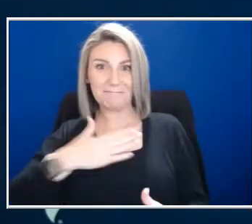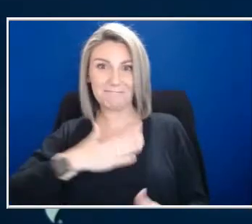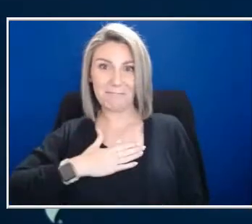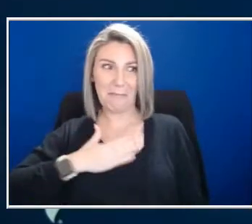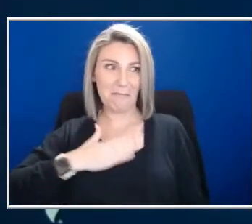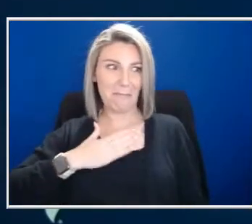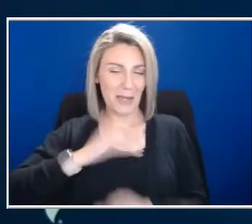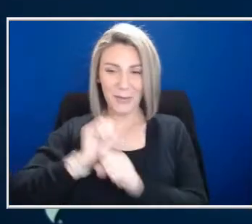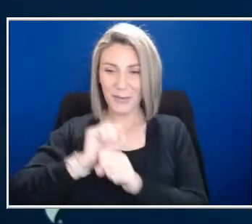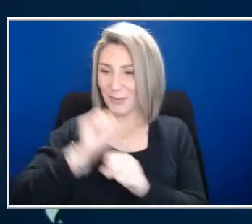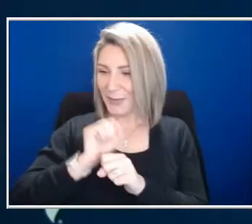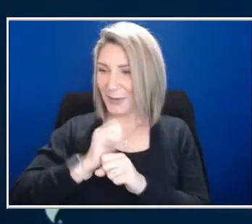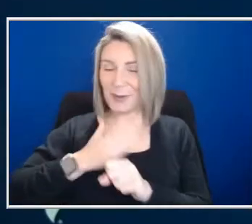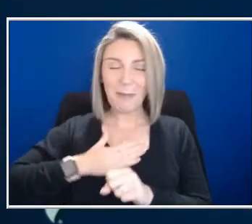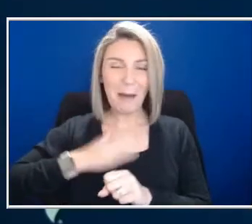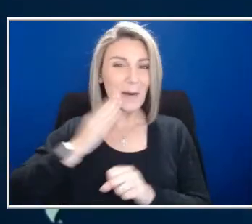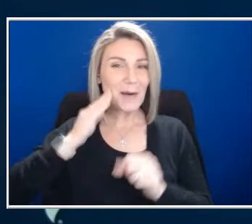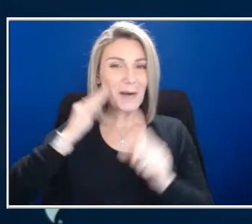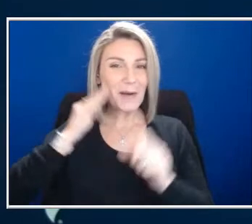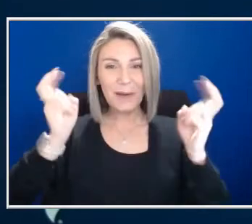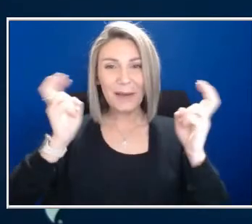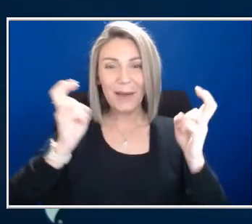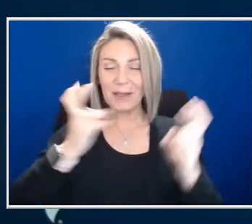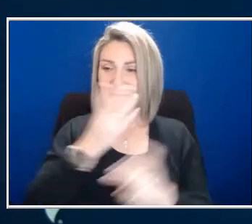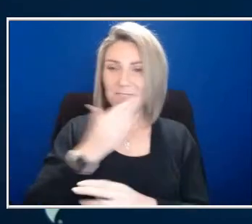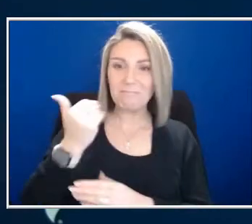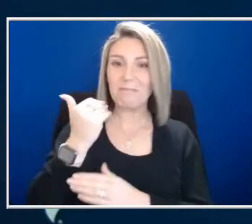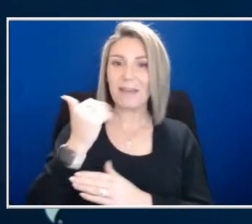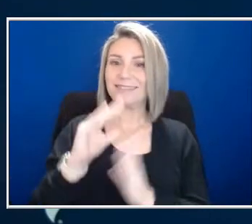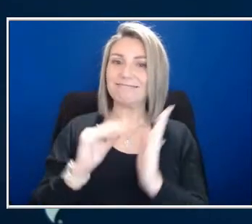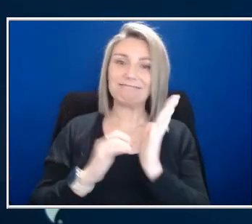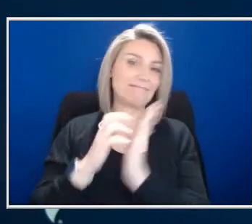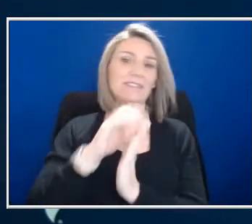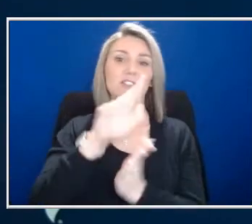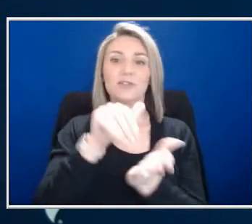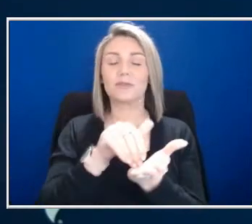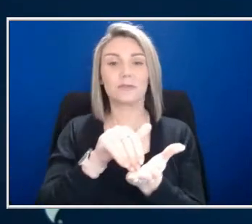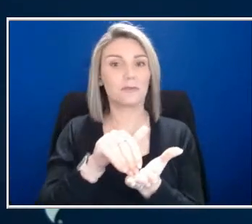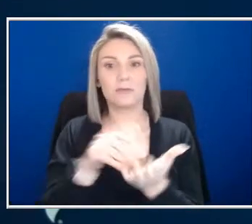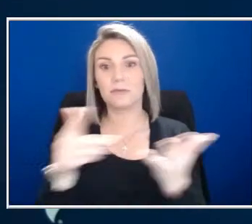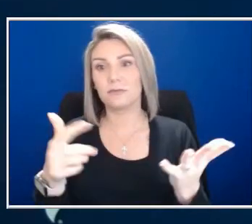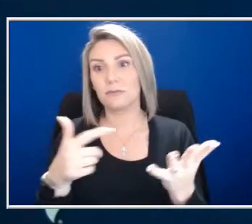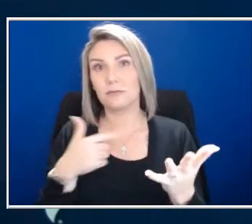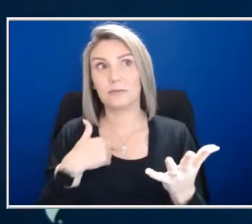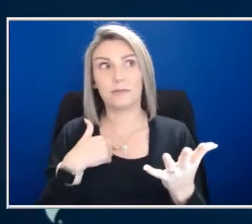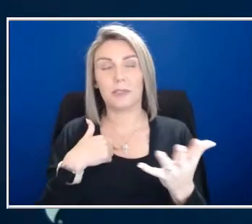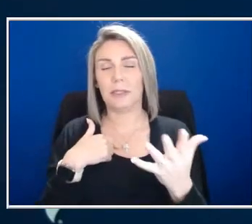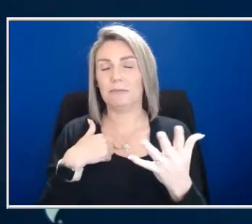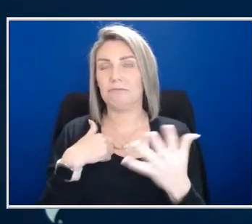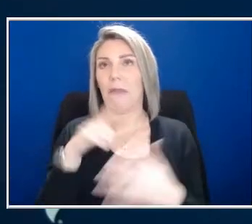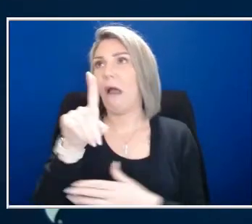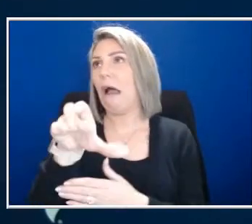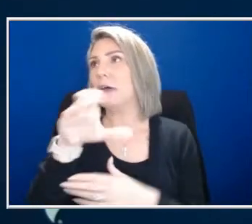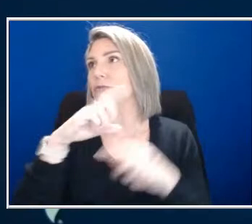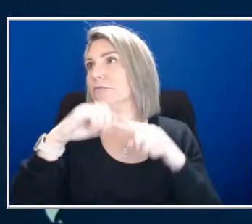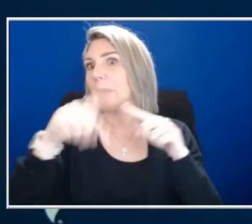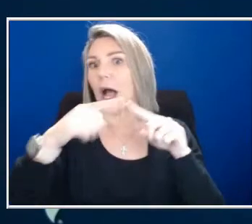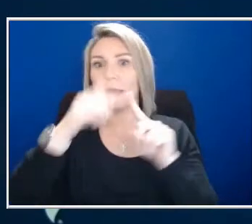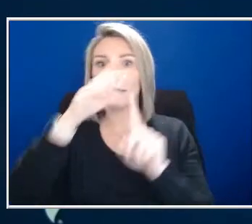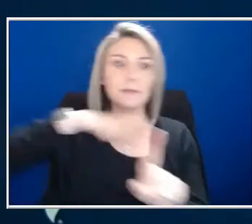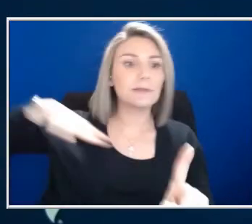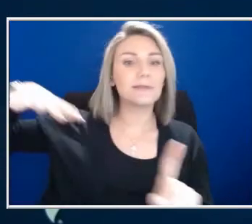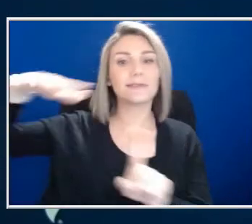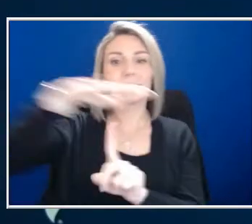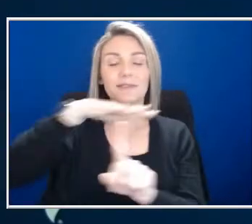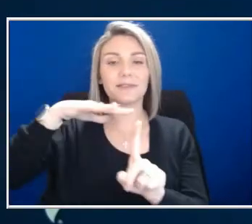and it's you know, the best cancer center in, you know, hundreds of miles. So really fortunate there.